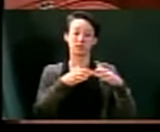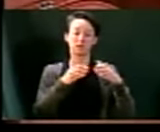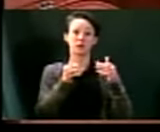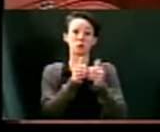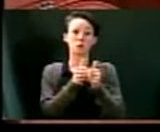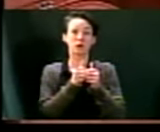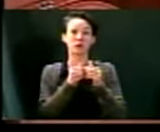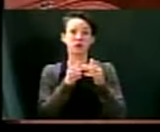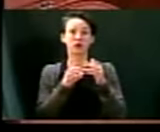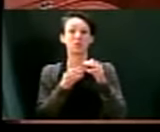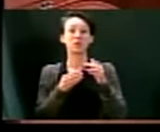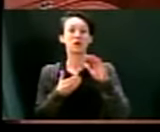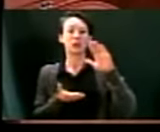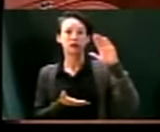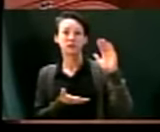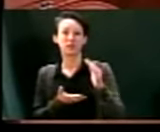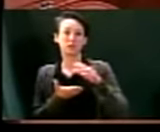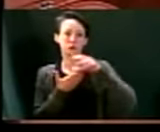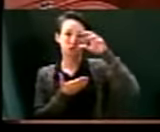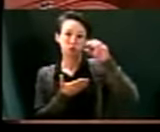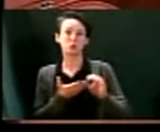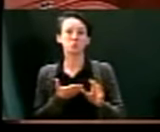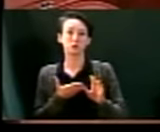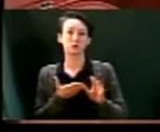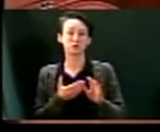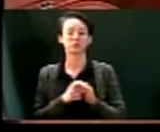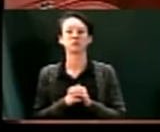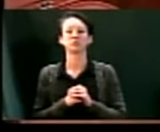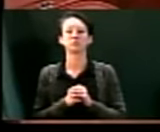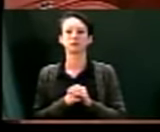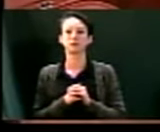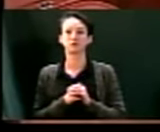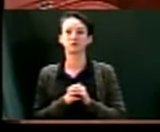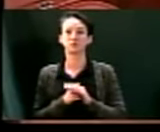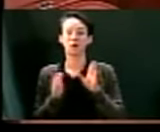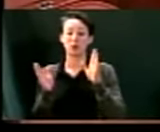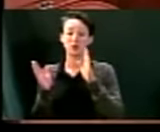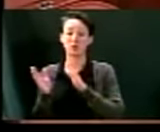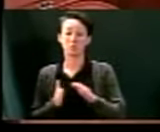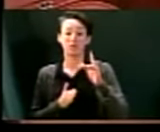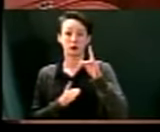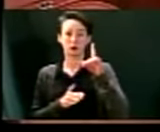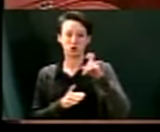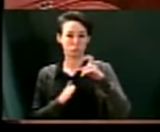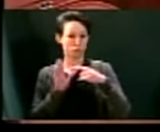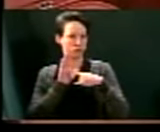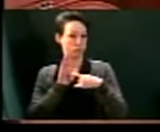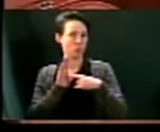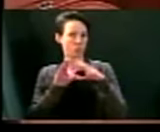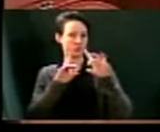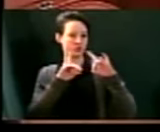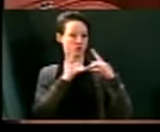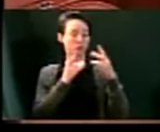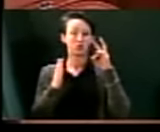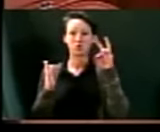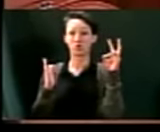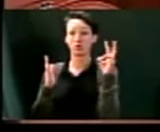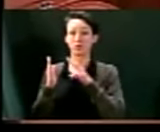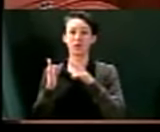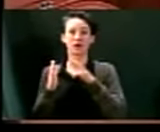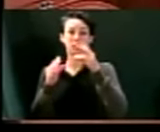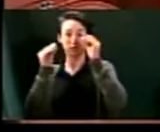lower student-teacher ratios. The plan should show that the district is looking at teacher and